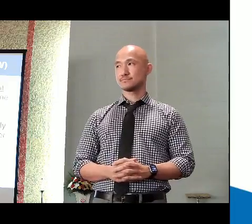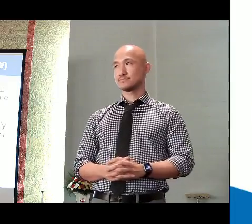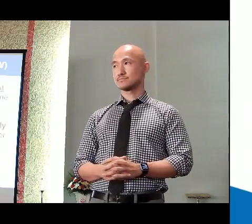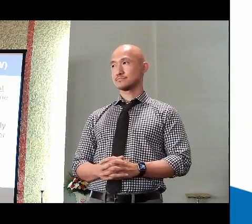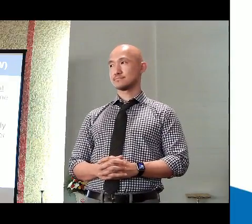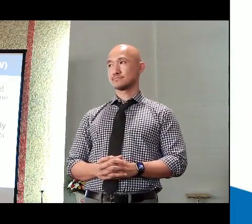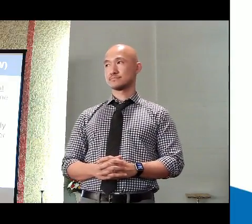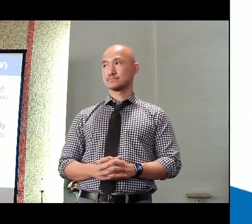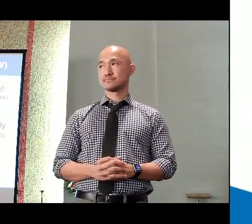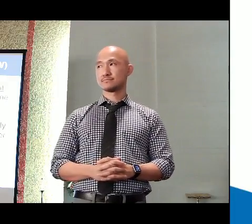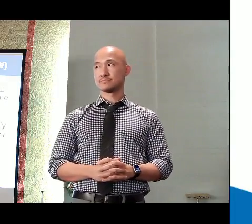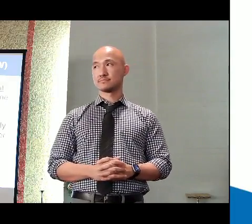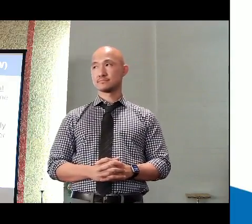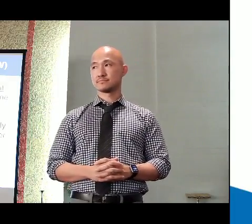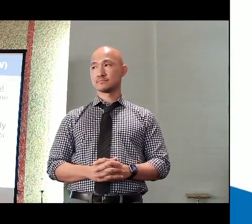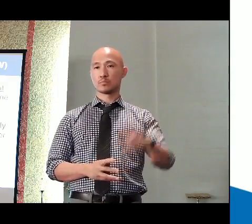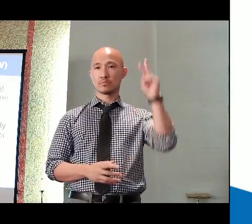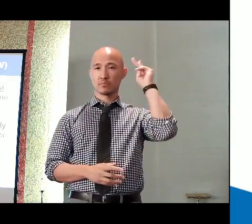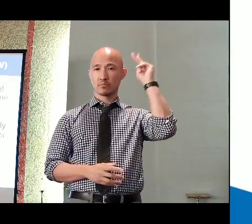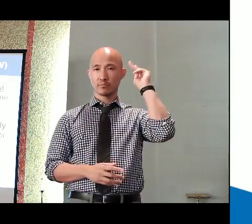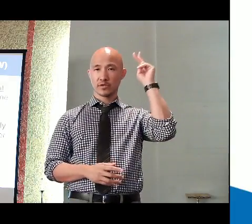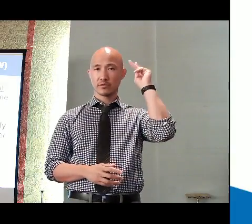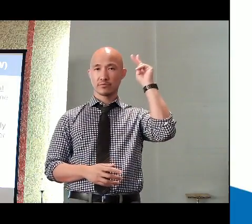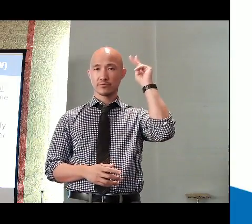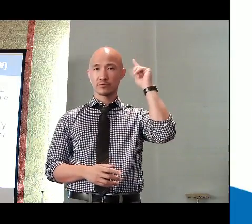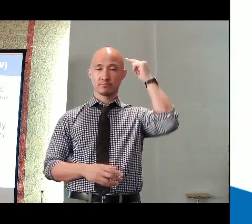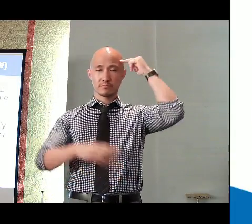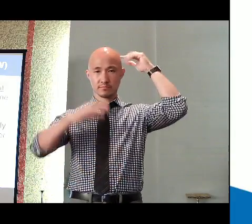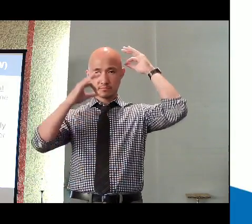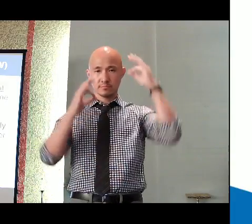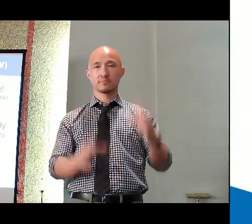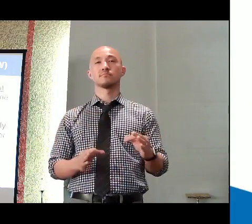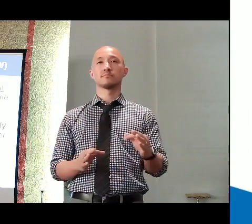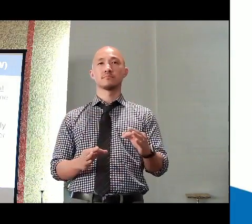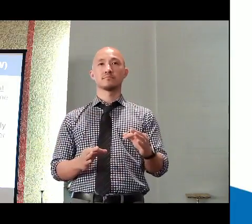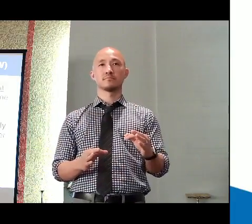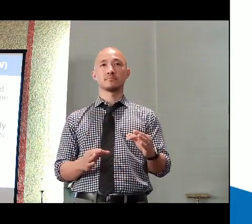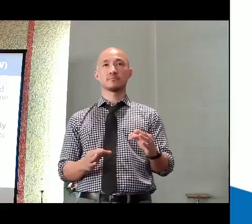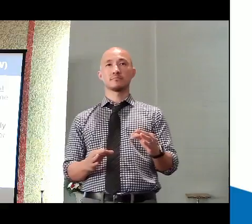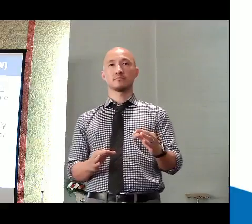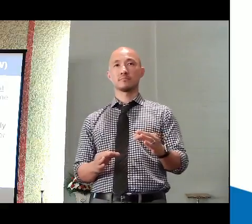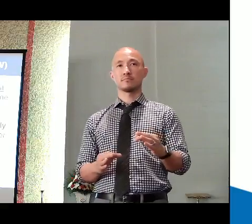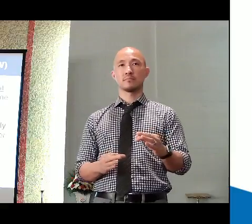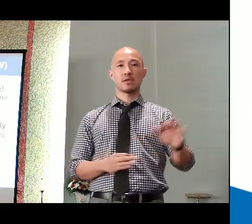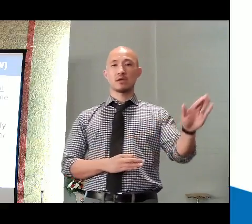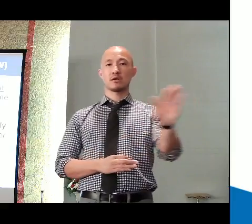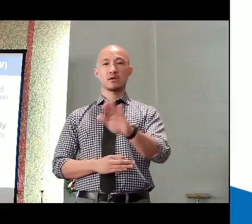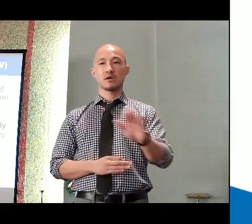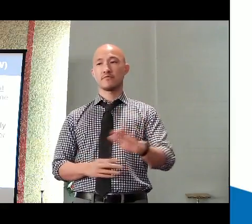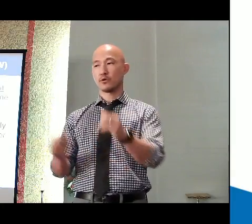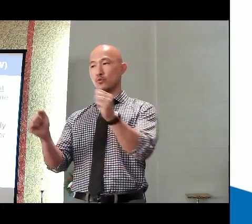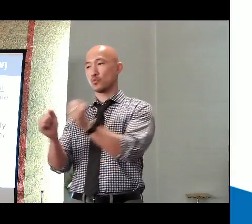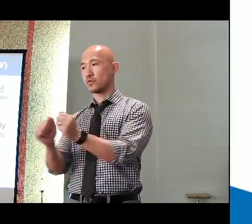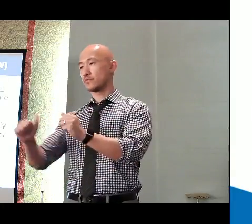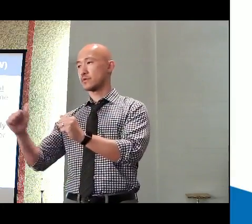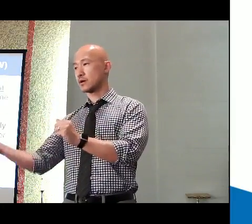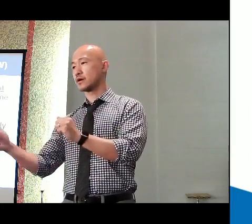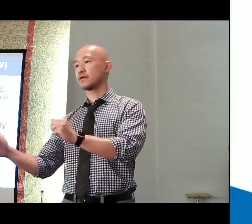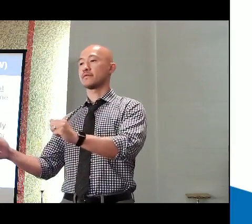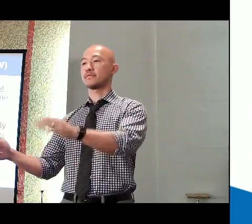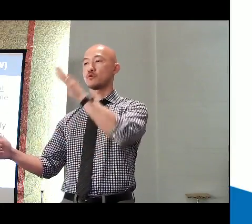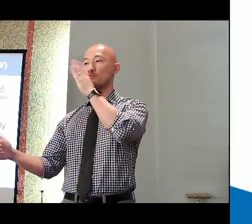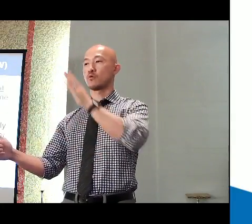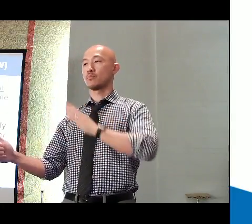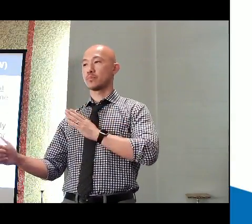married. I have made it a policy myself not to meet other women by myself. I'm a minister, I do a